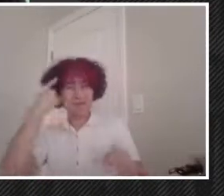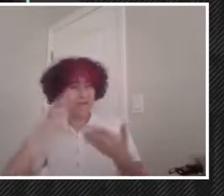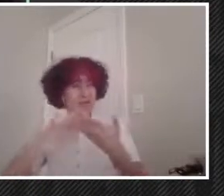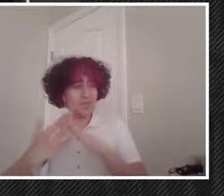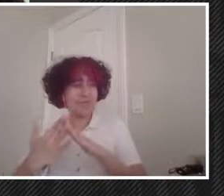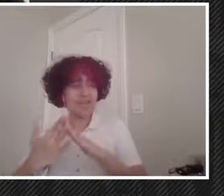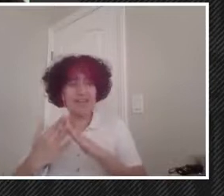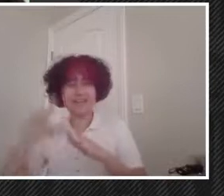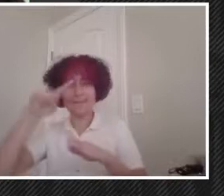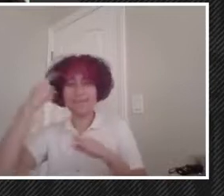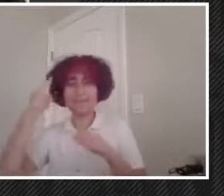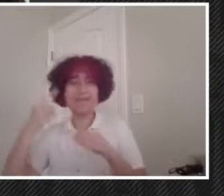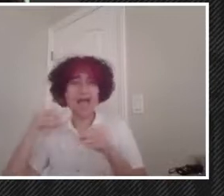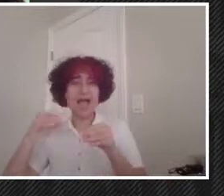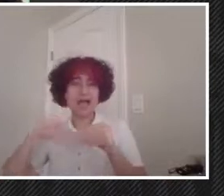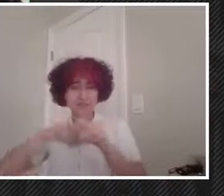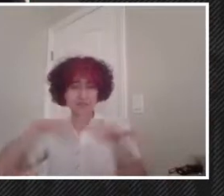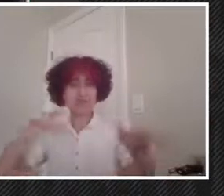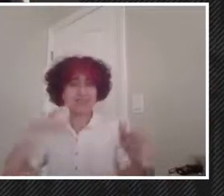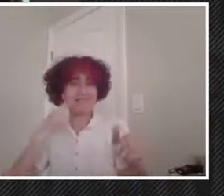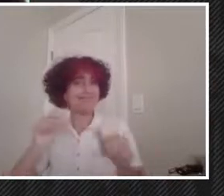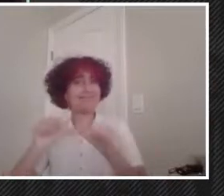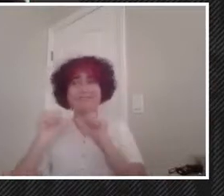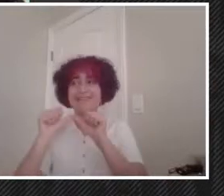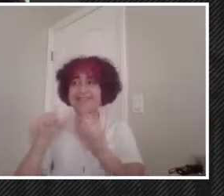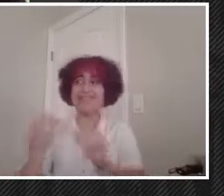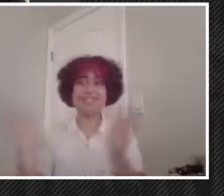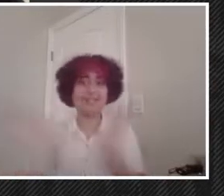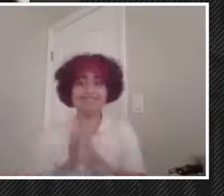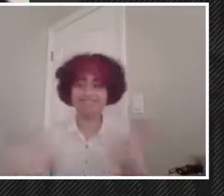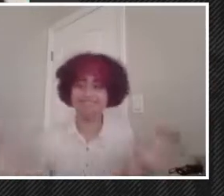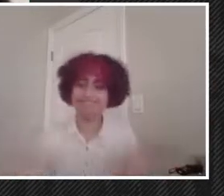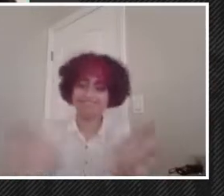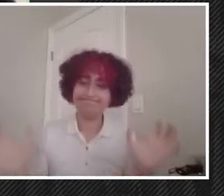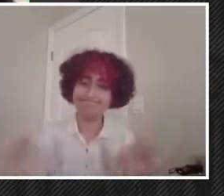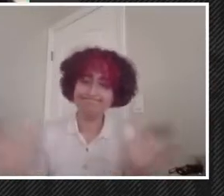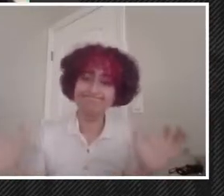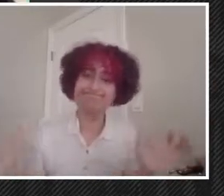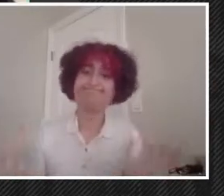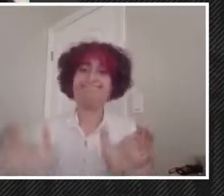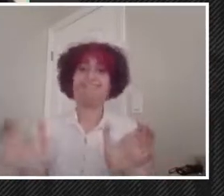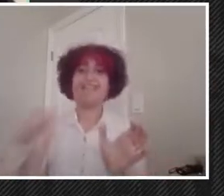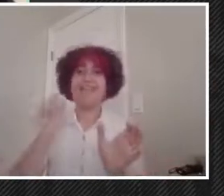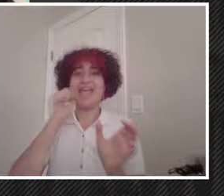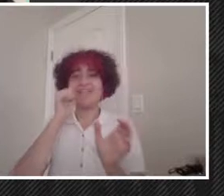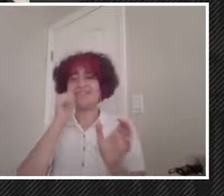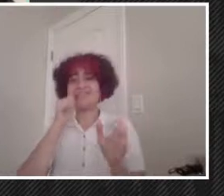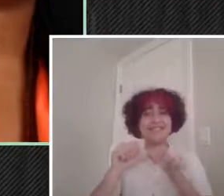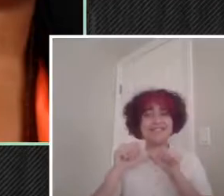to hold folks accountable, and to keep marching towards the world as it should be.